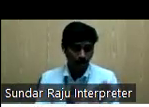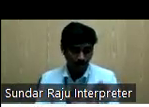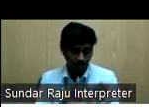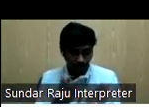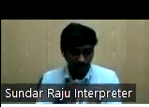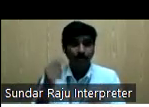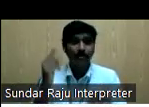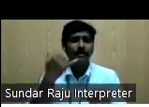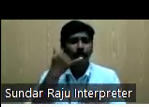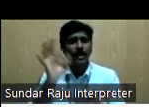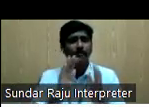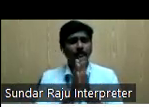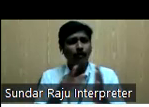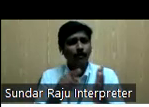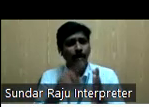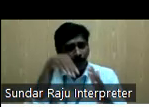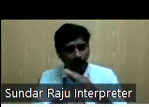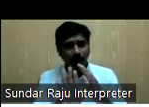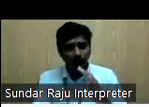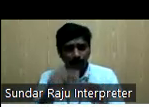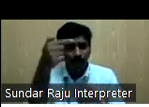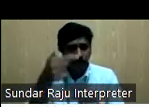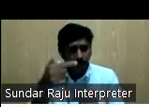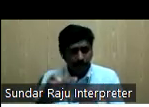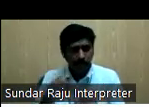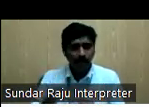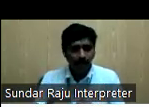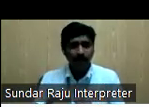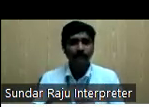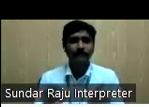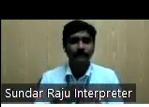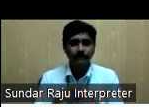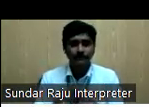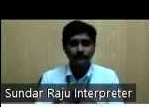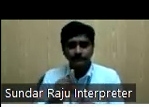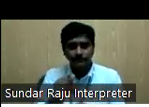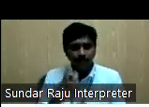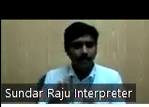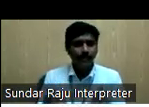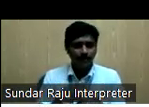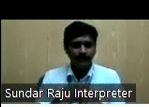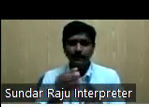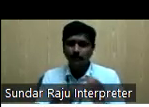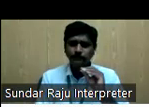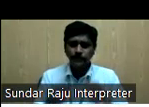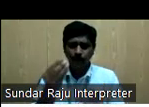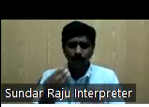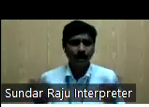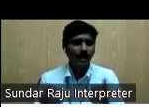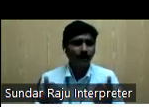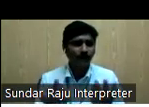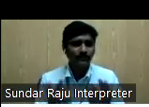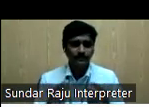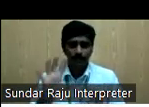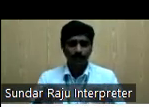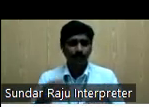for easy access. Following the release of the compendium, we have a keynote address and a panel discussion where a diverse group of